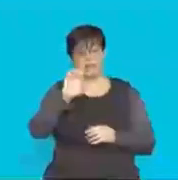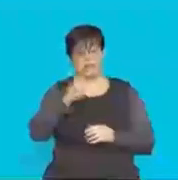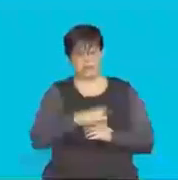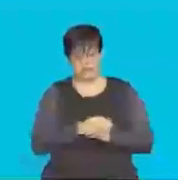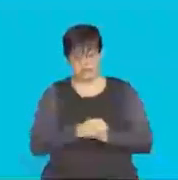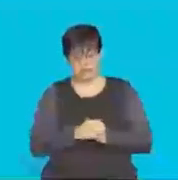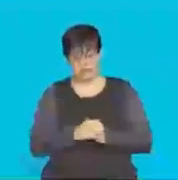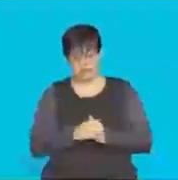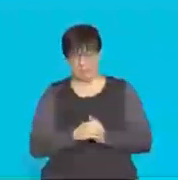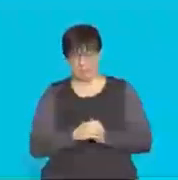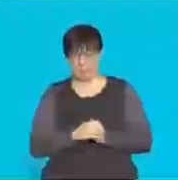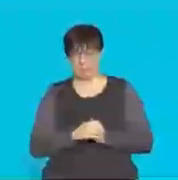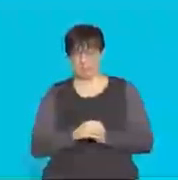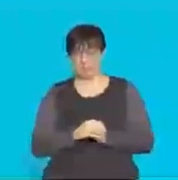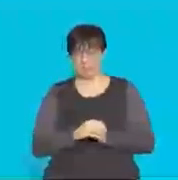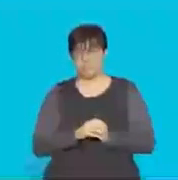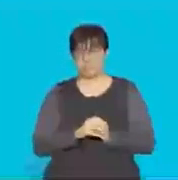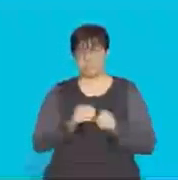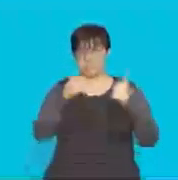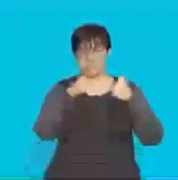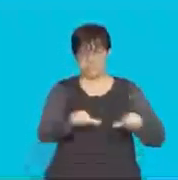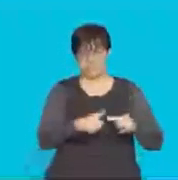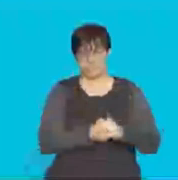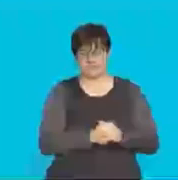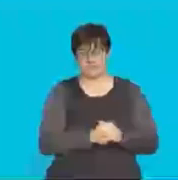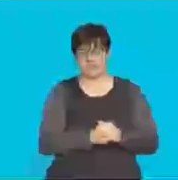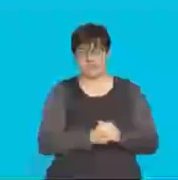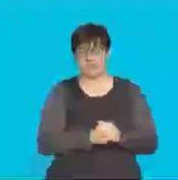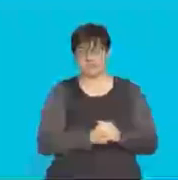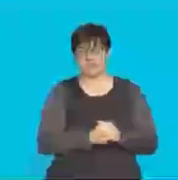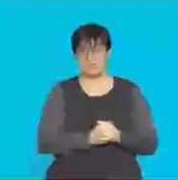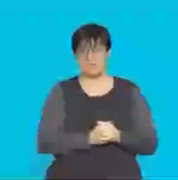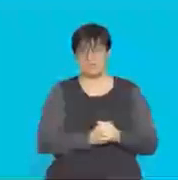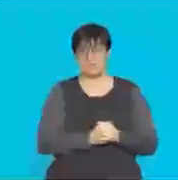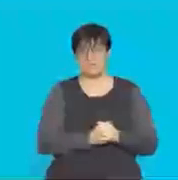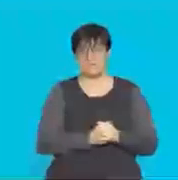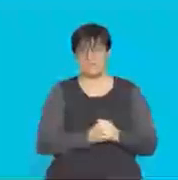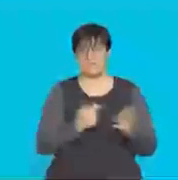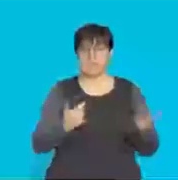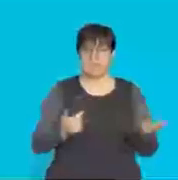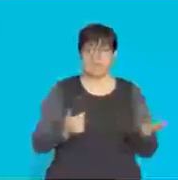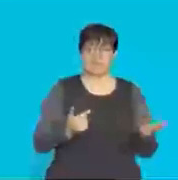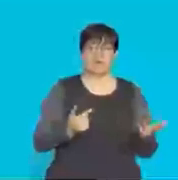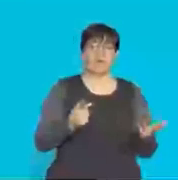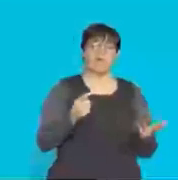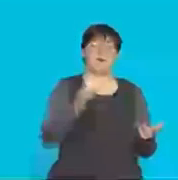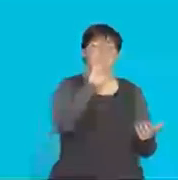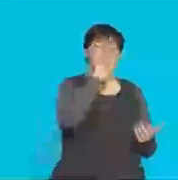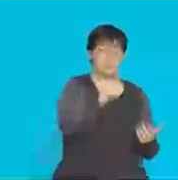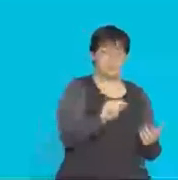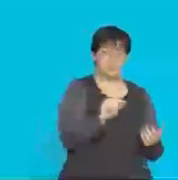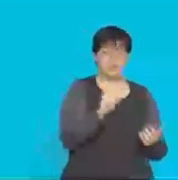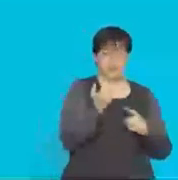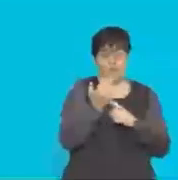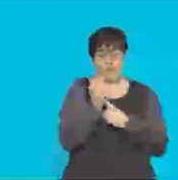allele. So that points to alleles. The next term or description that we need to find out would be B,